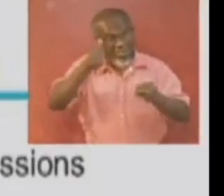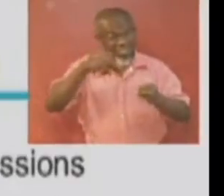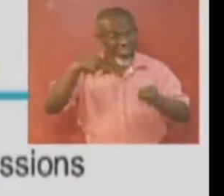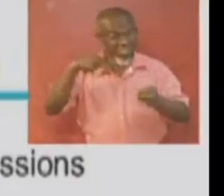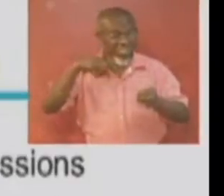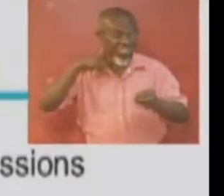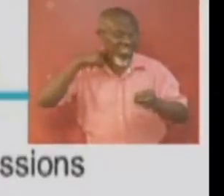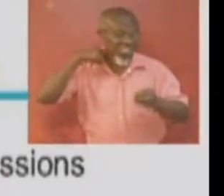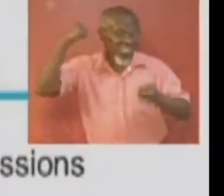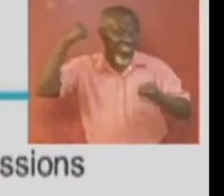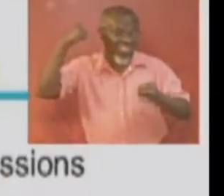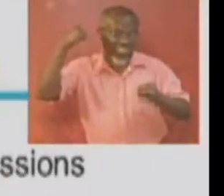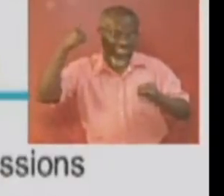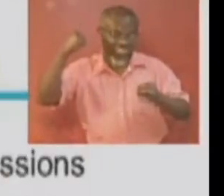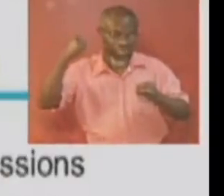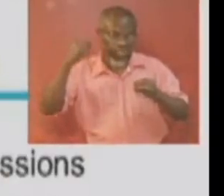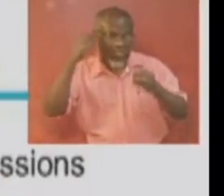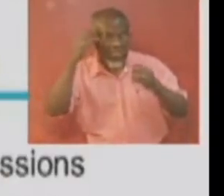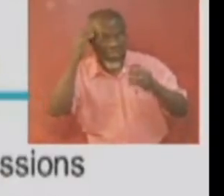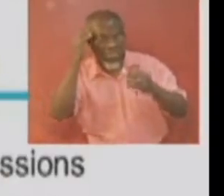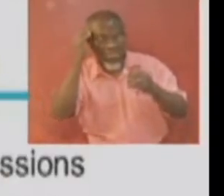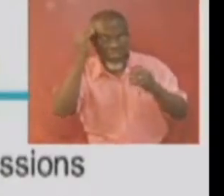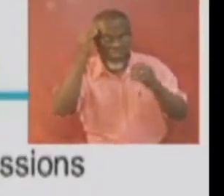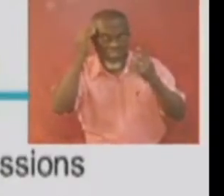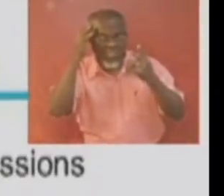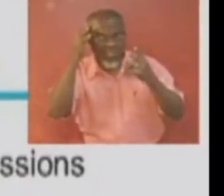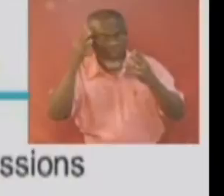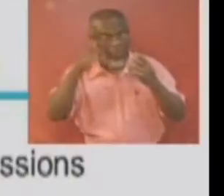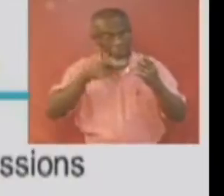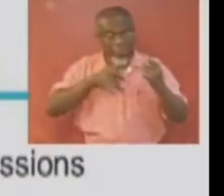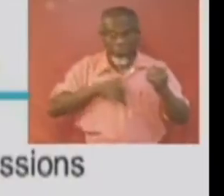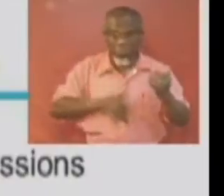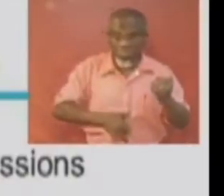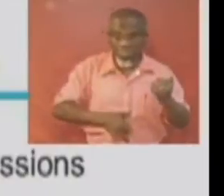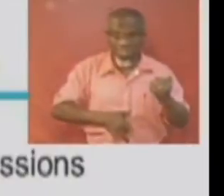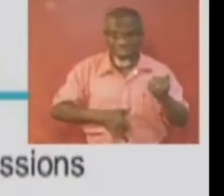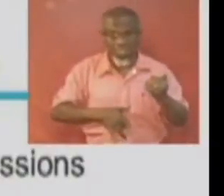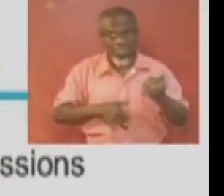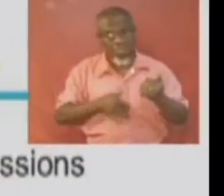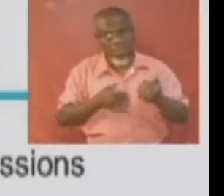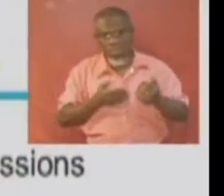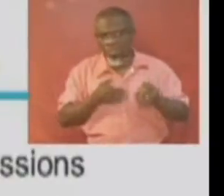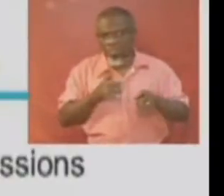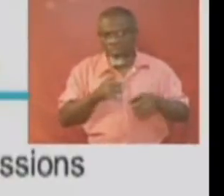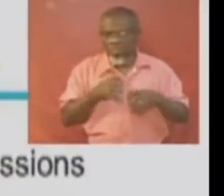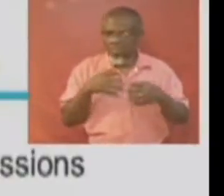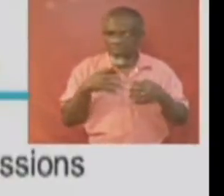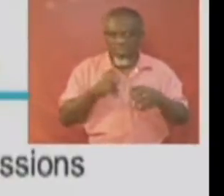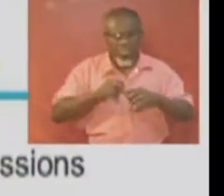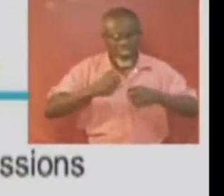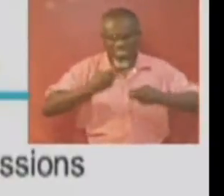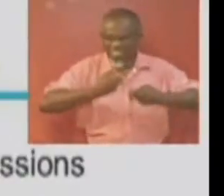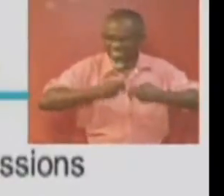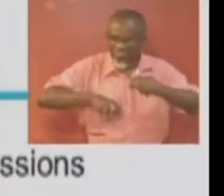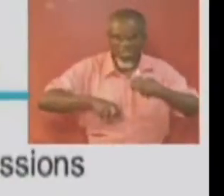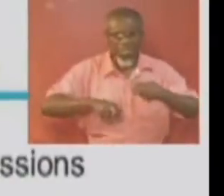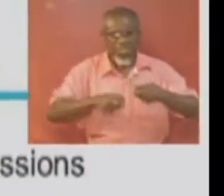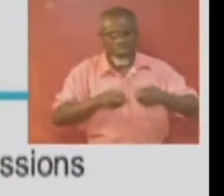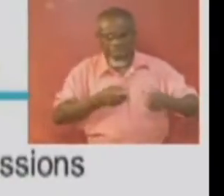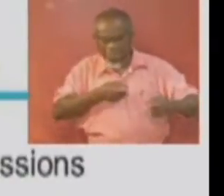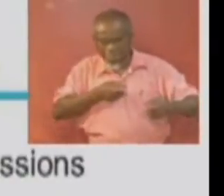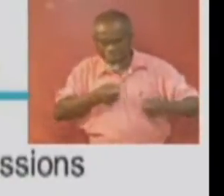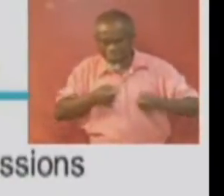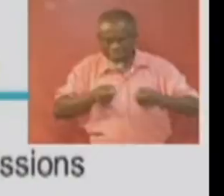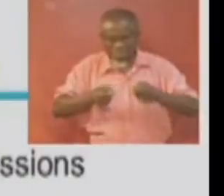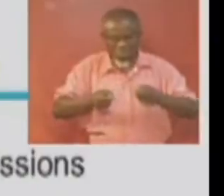of concentration, general depression, as well as heightened coping issues when that baby is born. These are